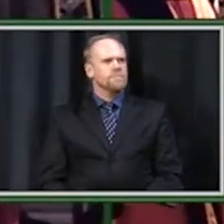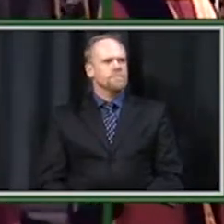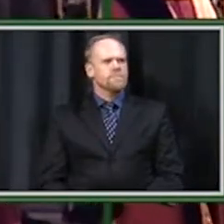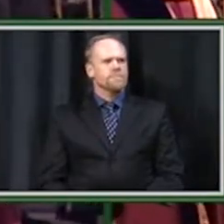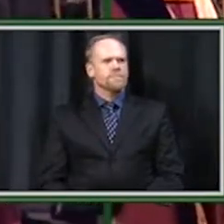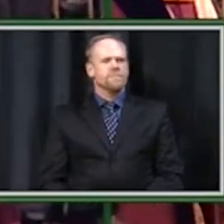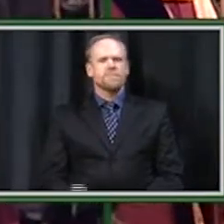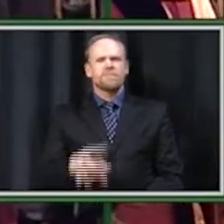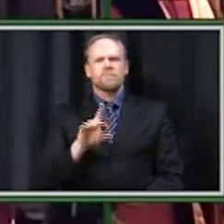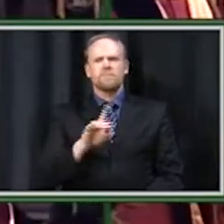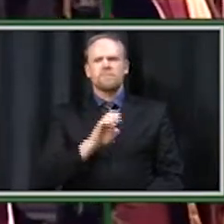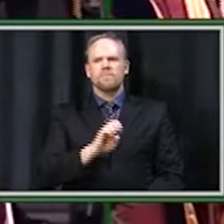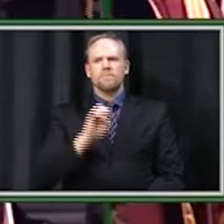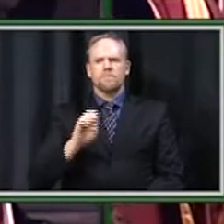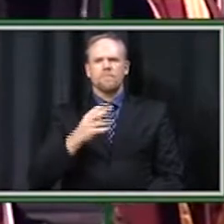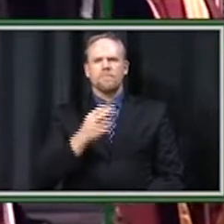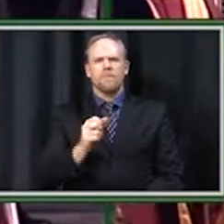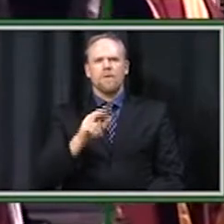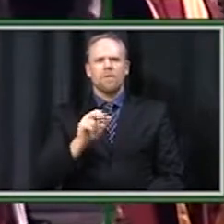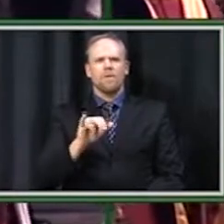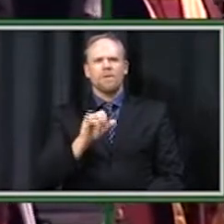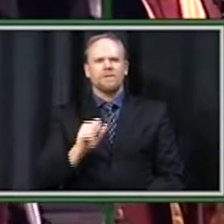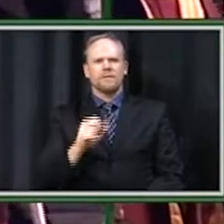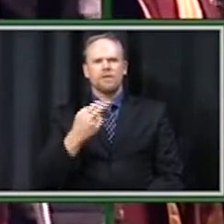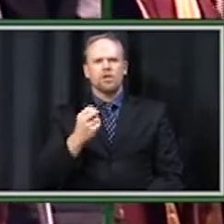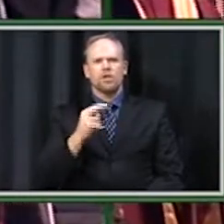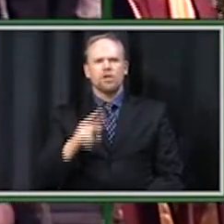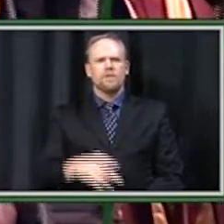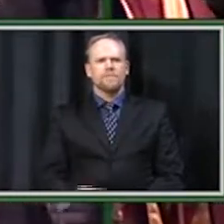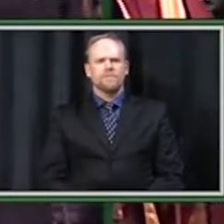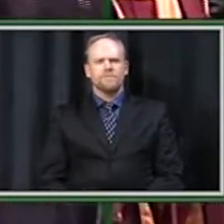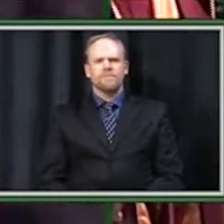D. Eris Herr.